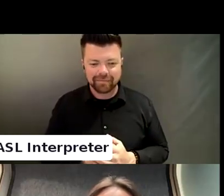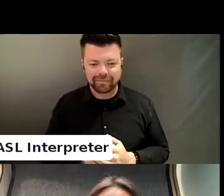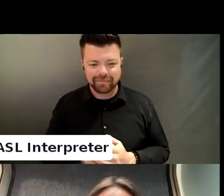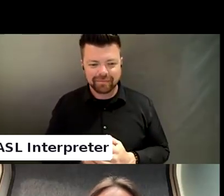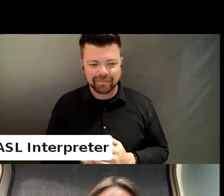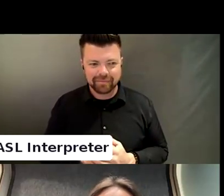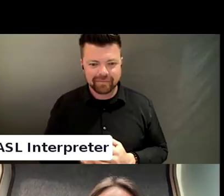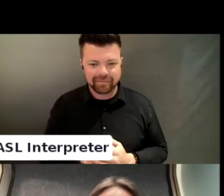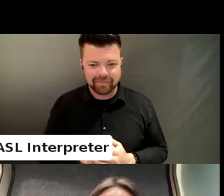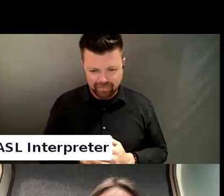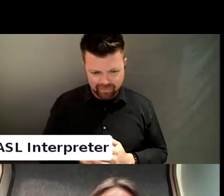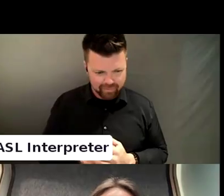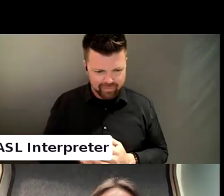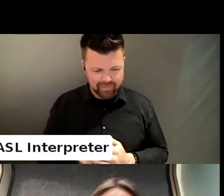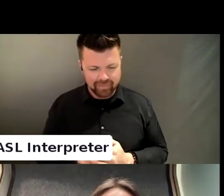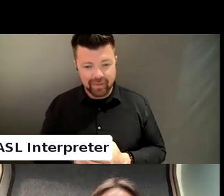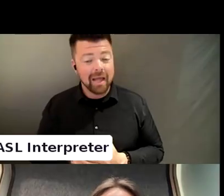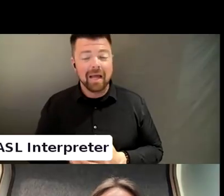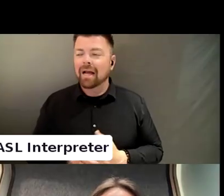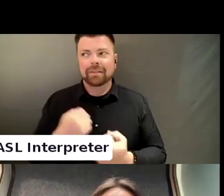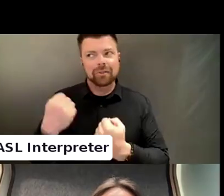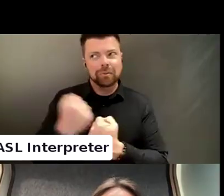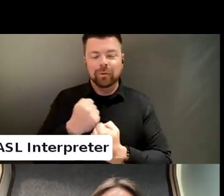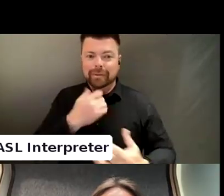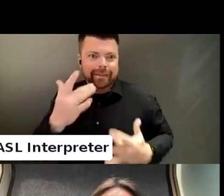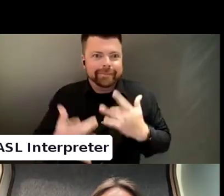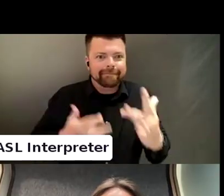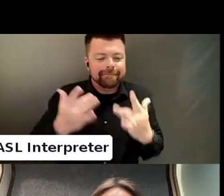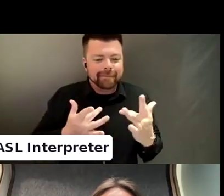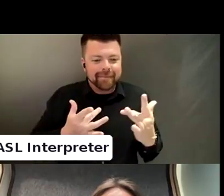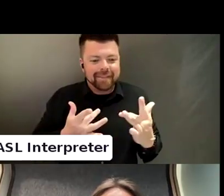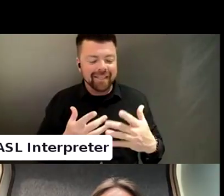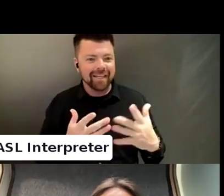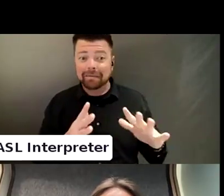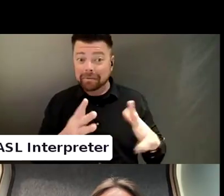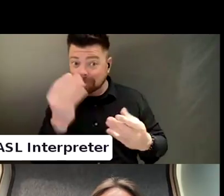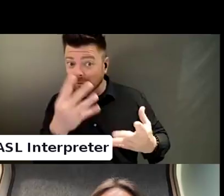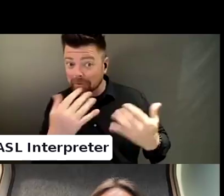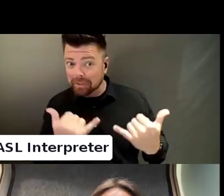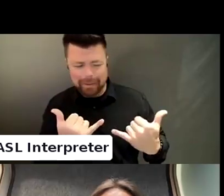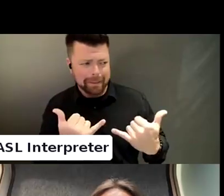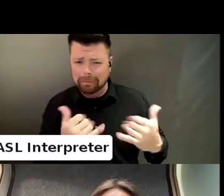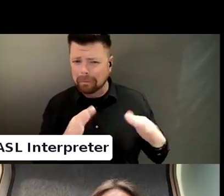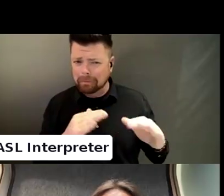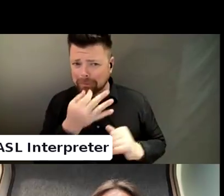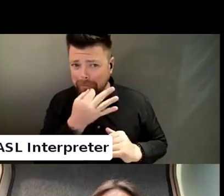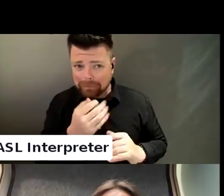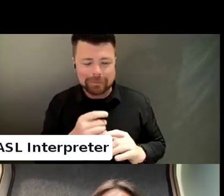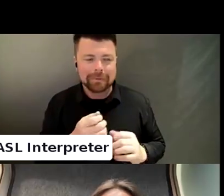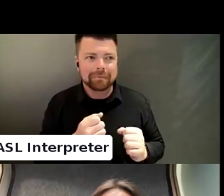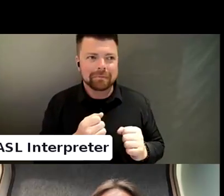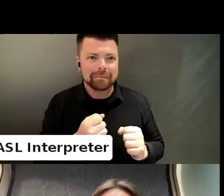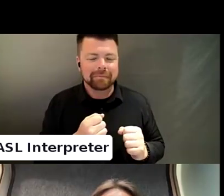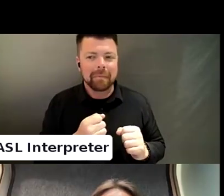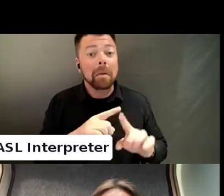I fully support the enthusiasm. I can assure you that today will be too soon in many ways, but because the discussions